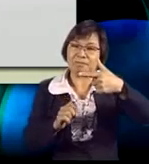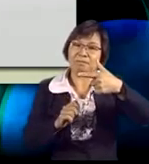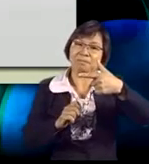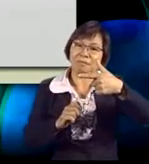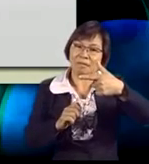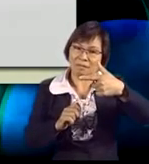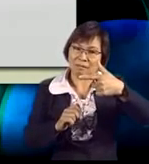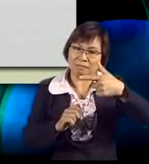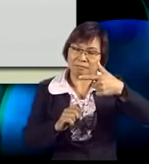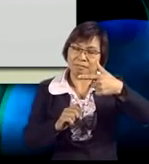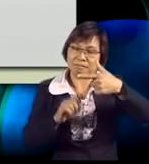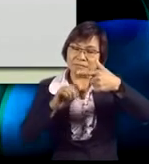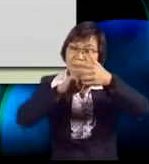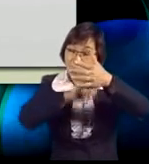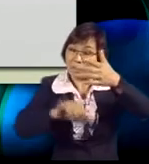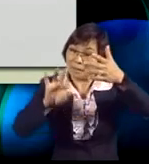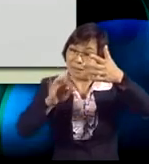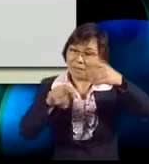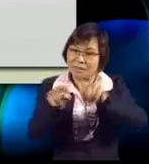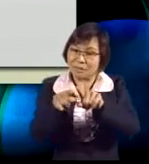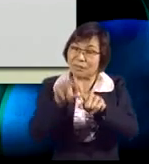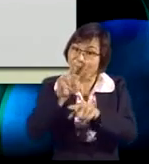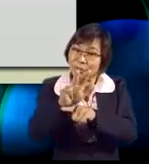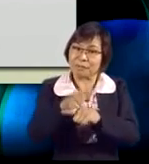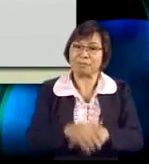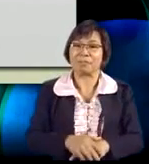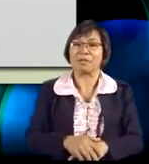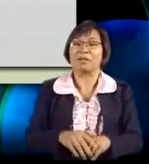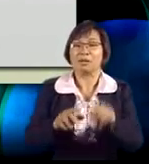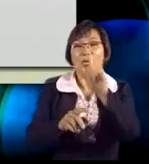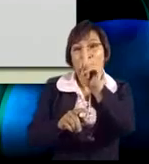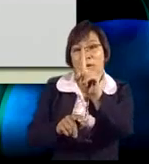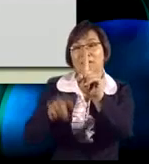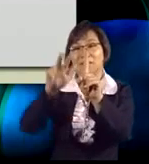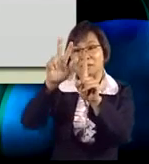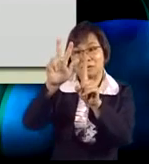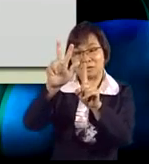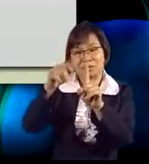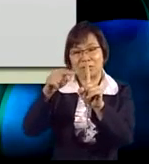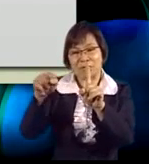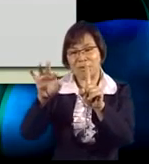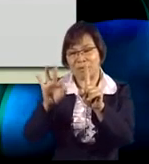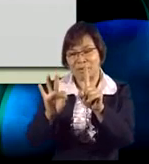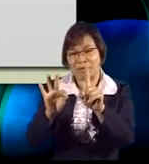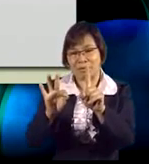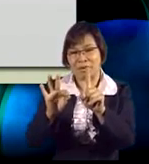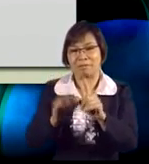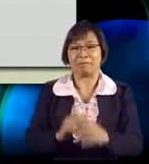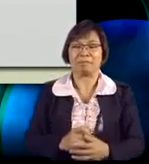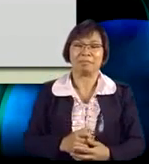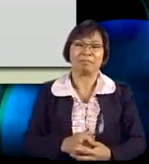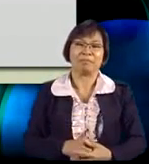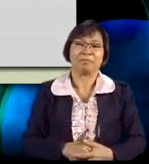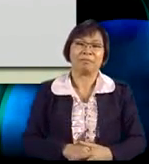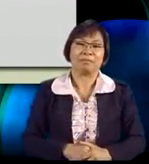9, which we put below the 12. 12 minus 9 is 3. So,